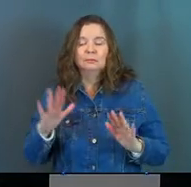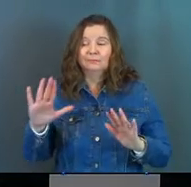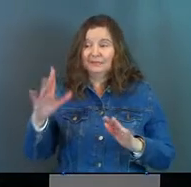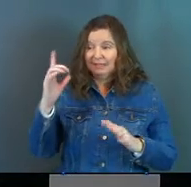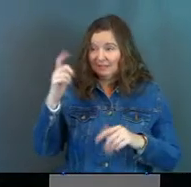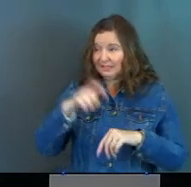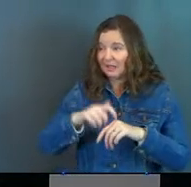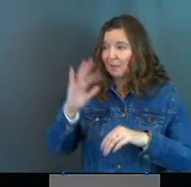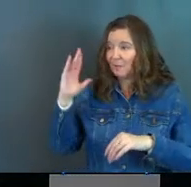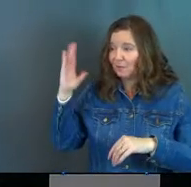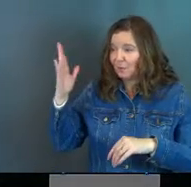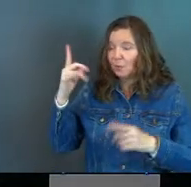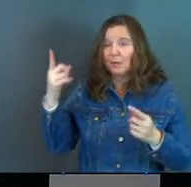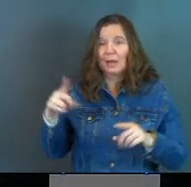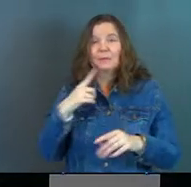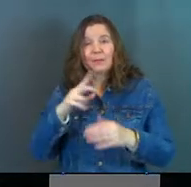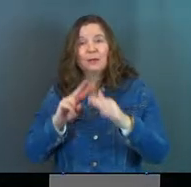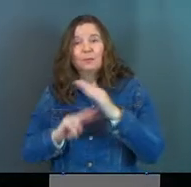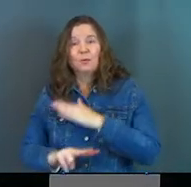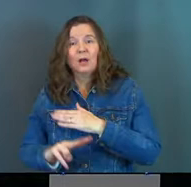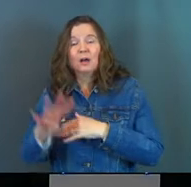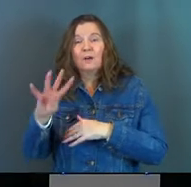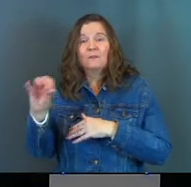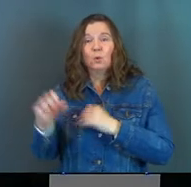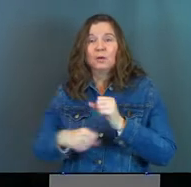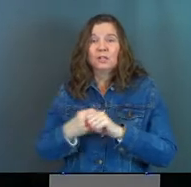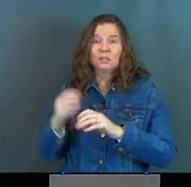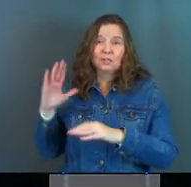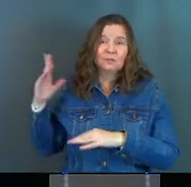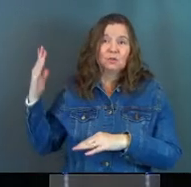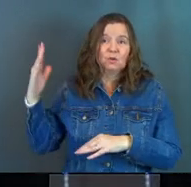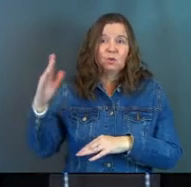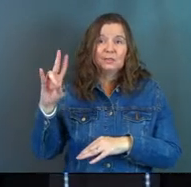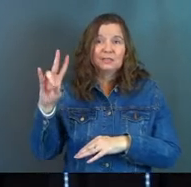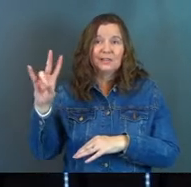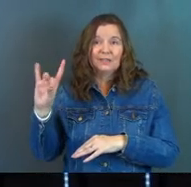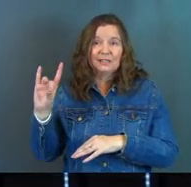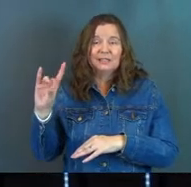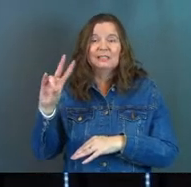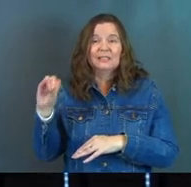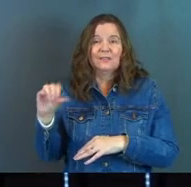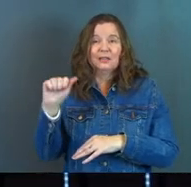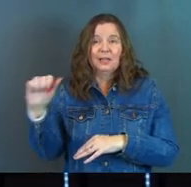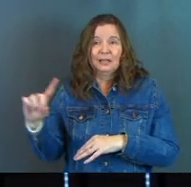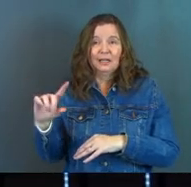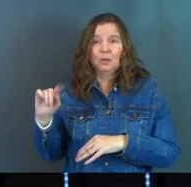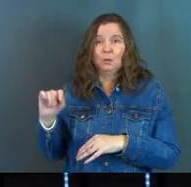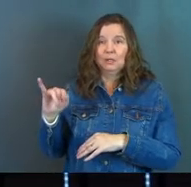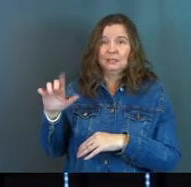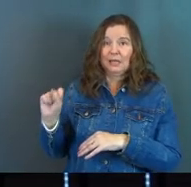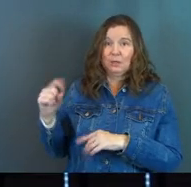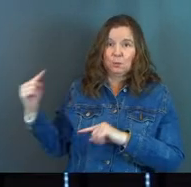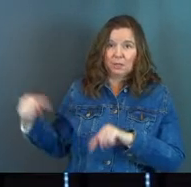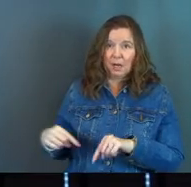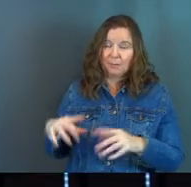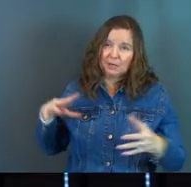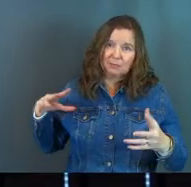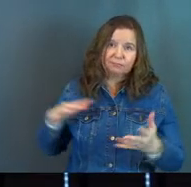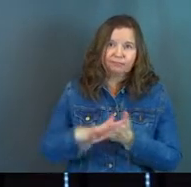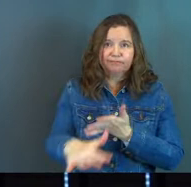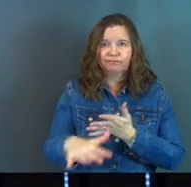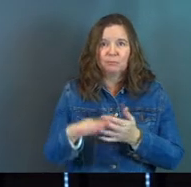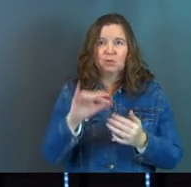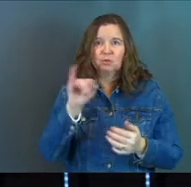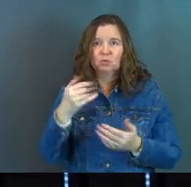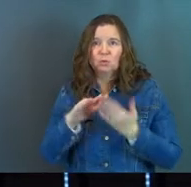listen, a time is coming, and he's making a prophecy 40 years into the future, 70 AD, when Titus would come and sack Jerusalem,